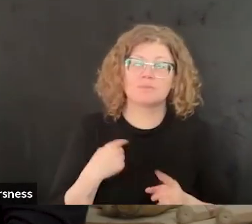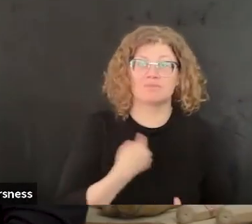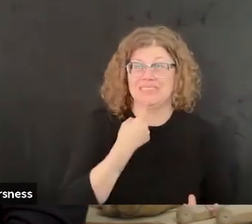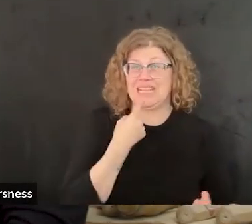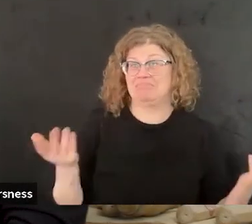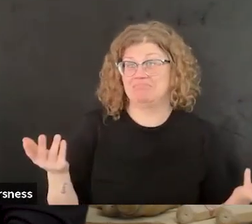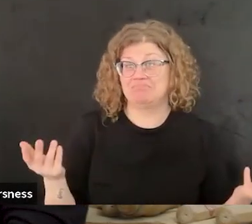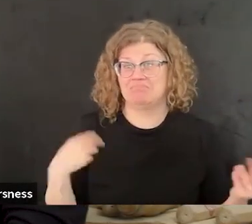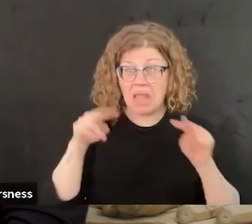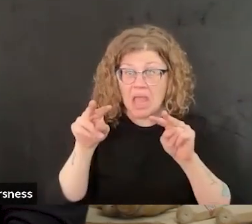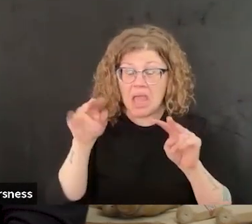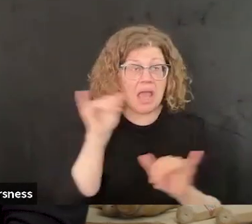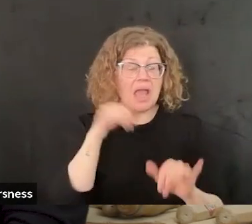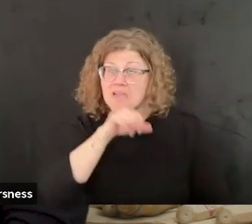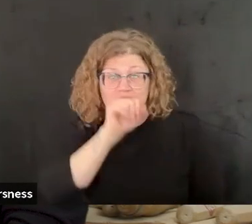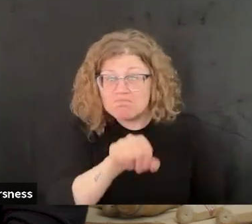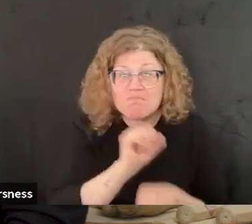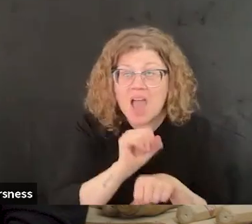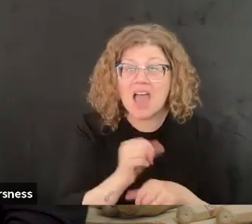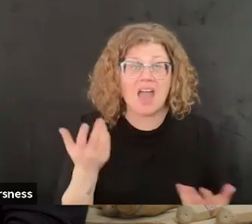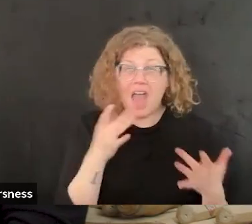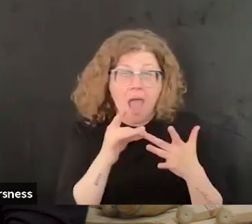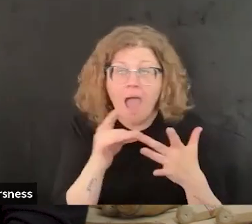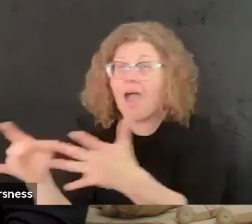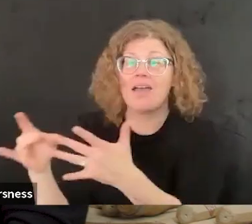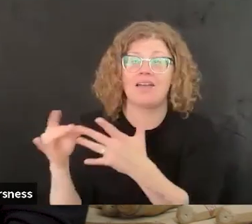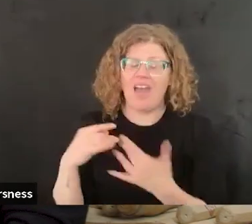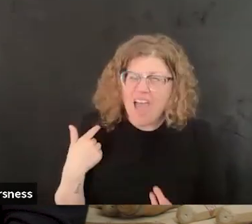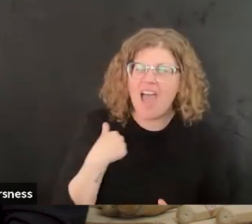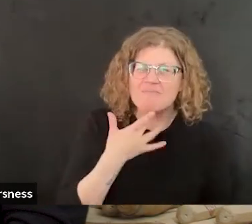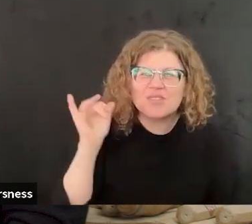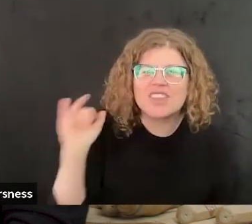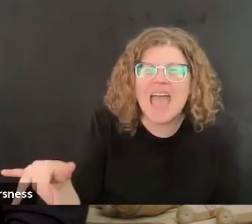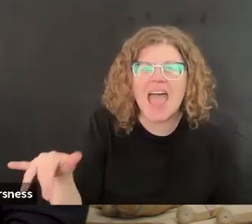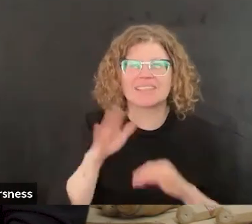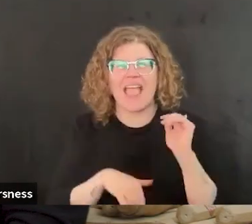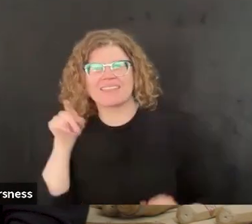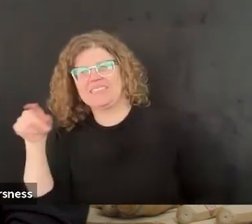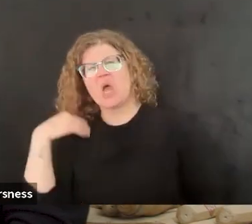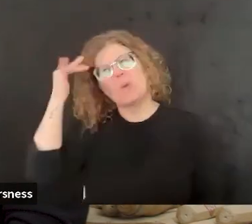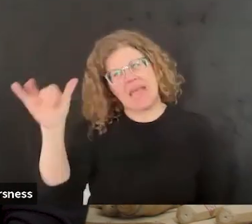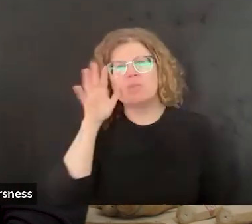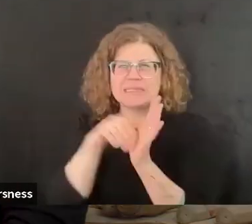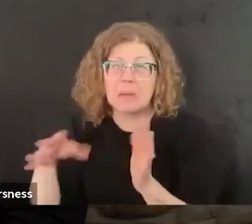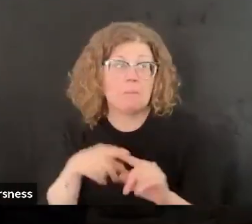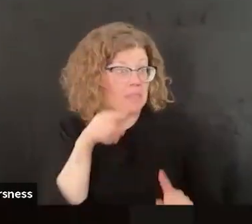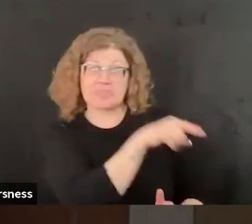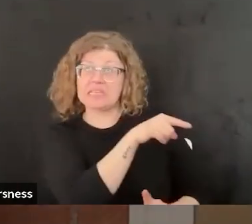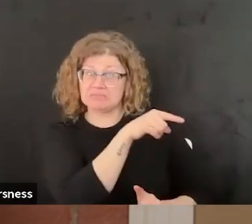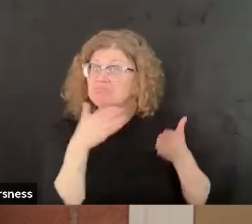then there's say, well, I love this. I prefer this with that. It's more expensive, but let's